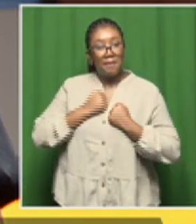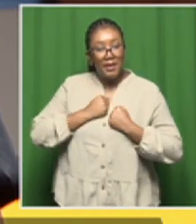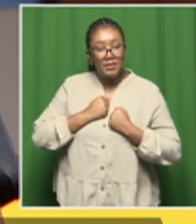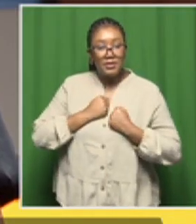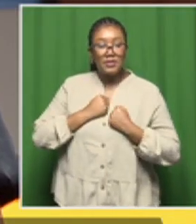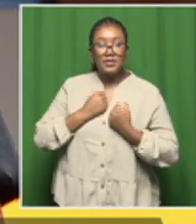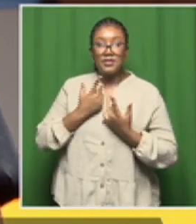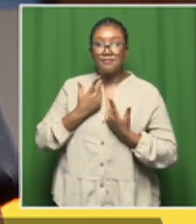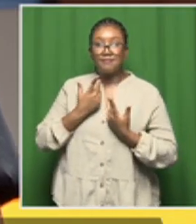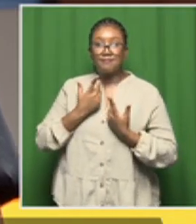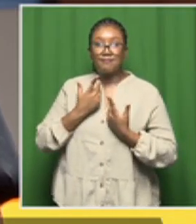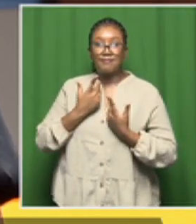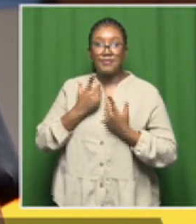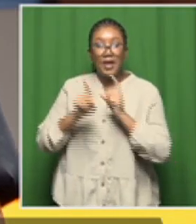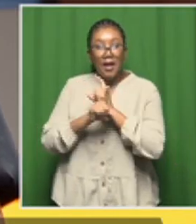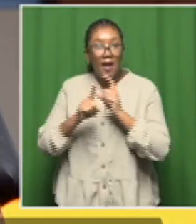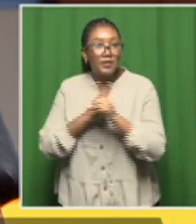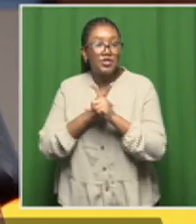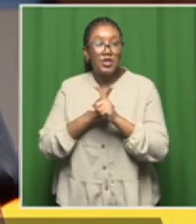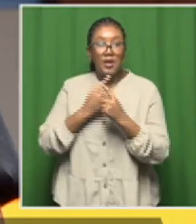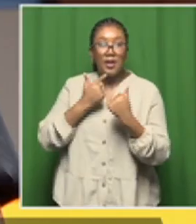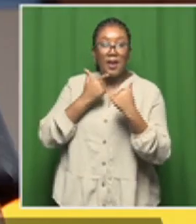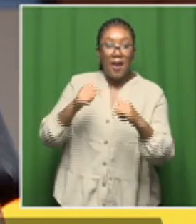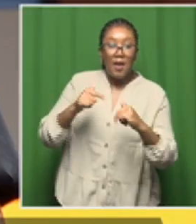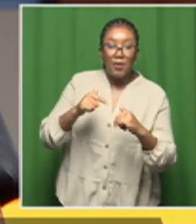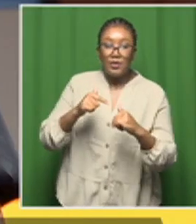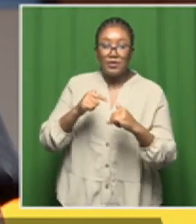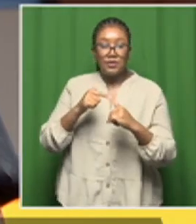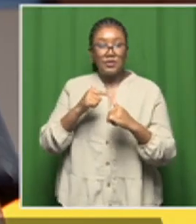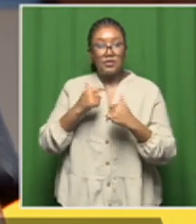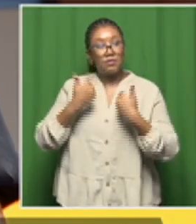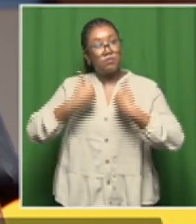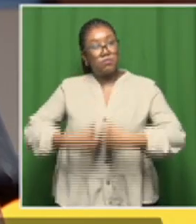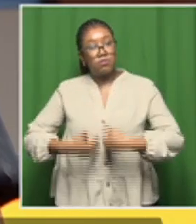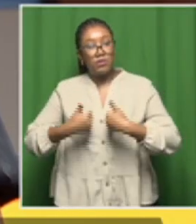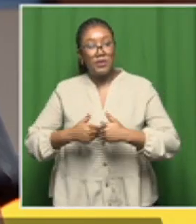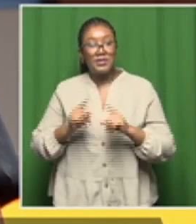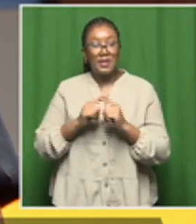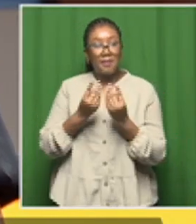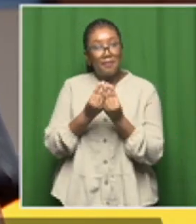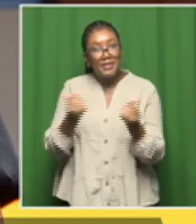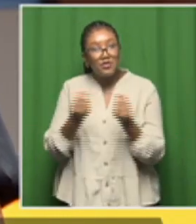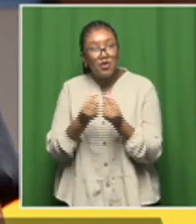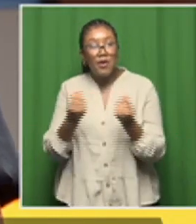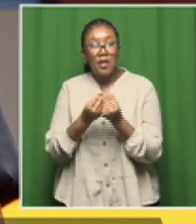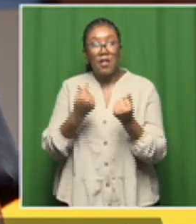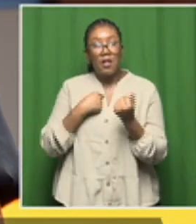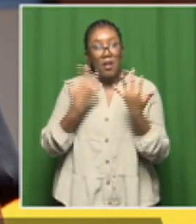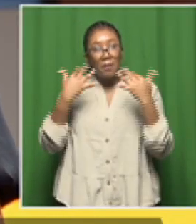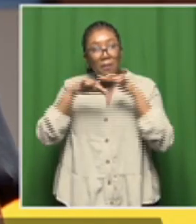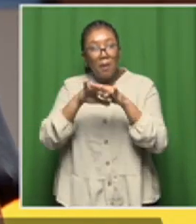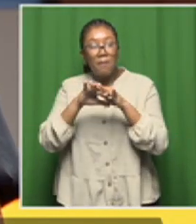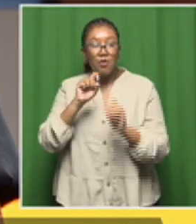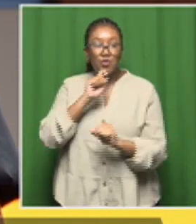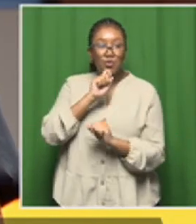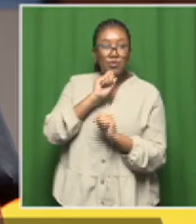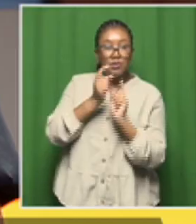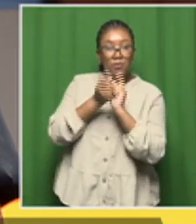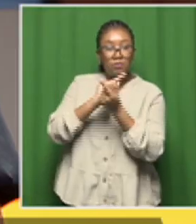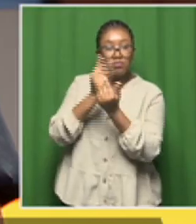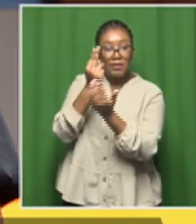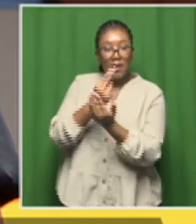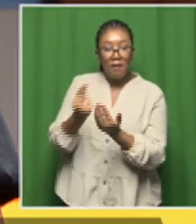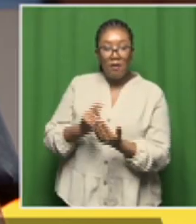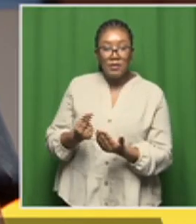identity culturally, and that comes through this the types of materials that I choose to work with,